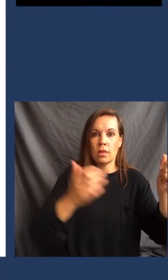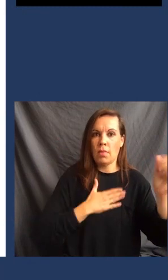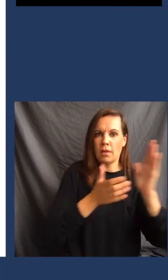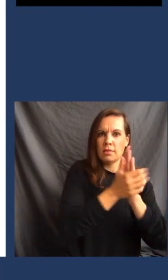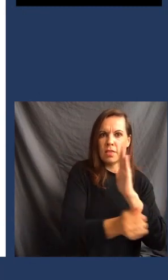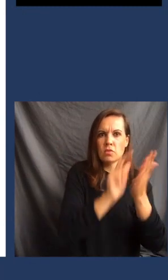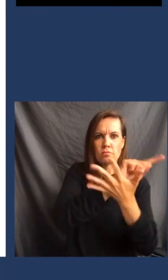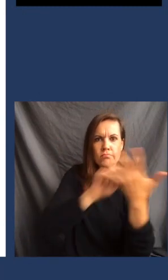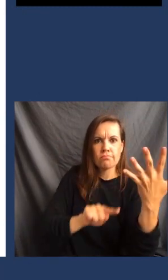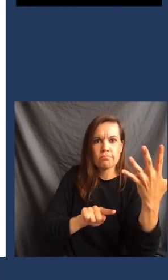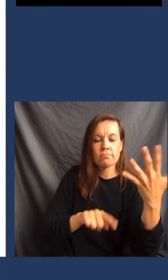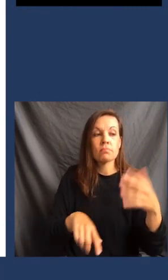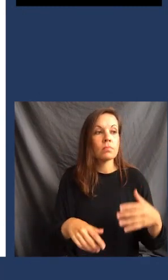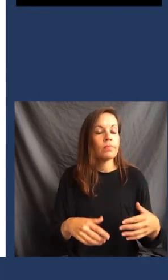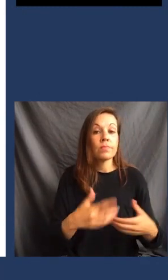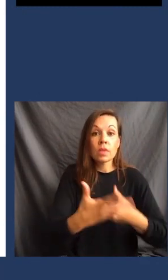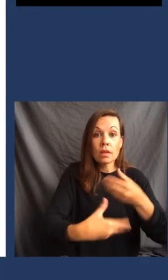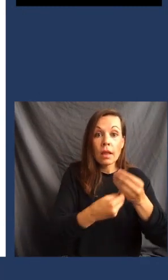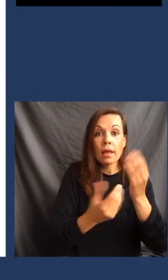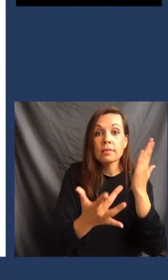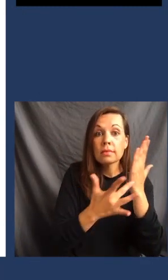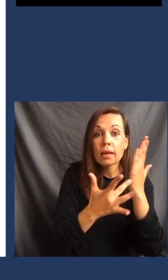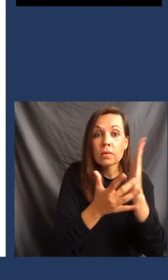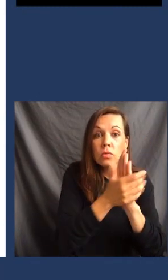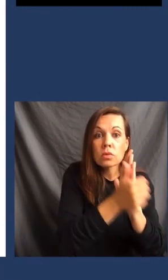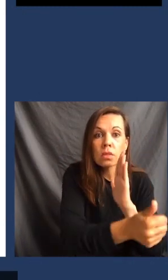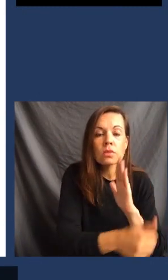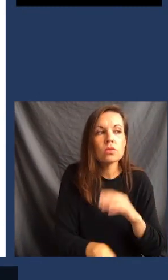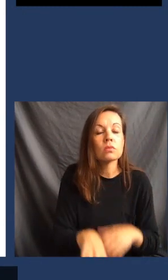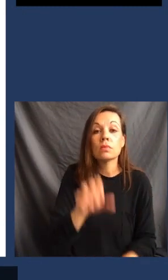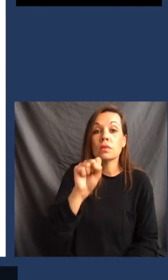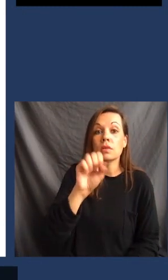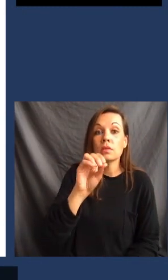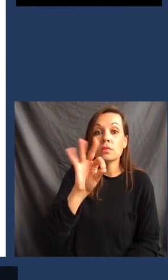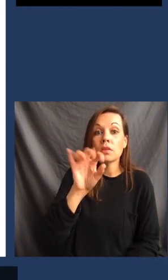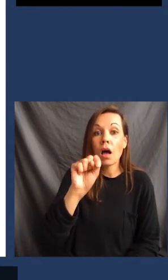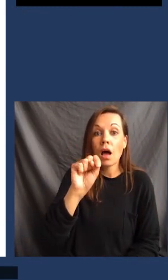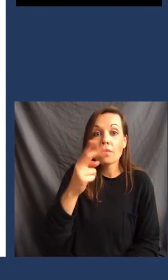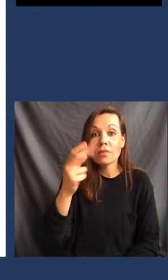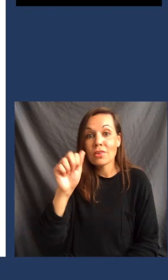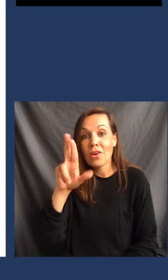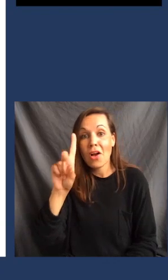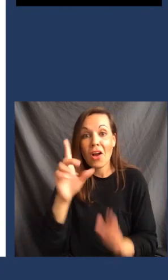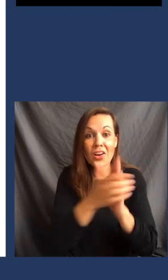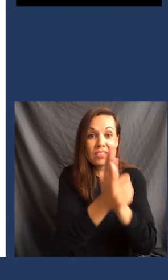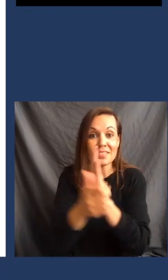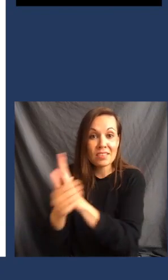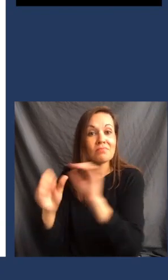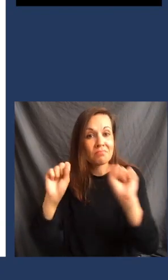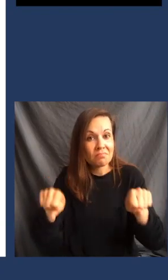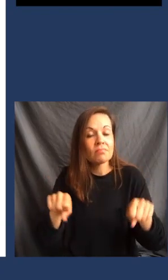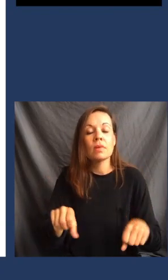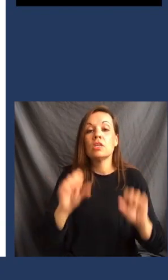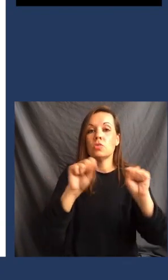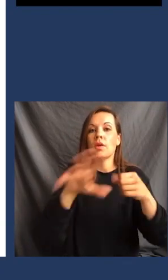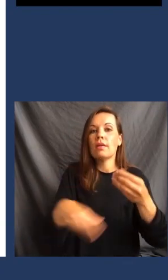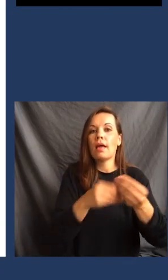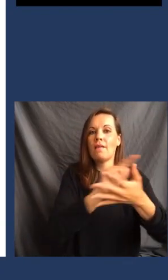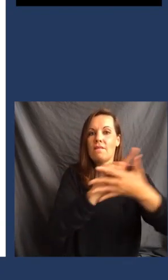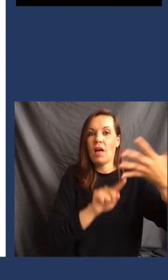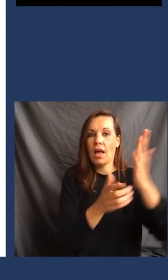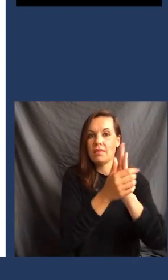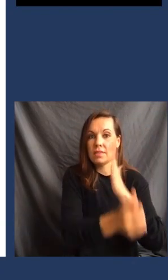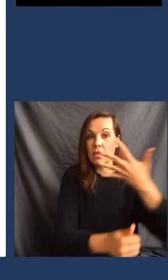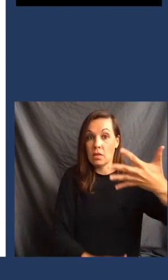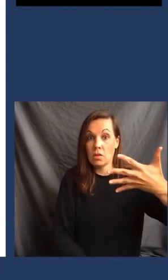If you wanted to include some technical skills or any soft skills or hard skills, you can add 5 or more skills to get up